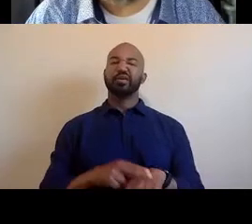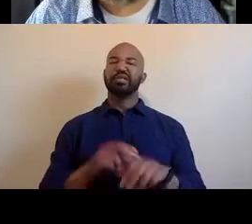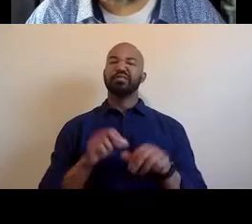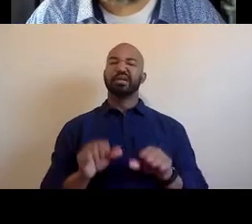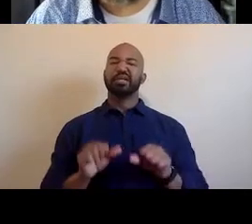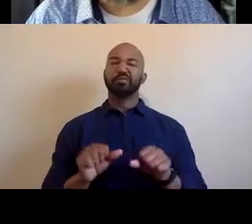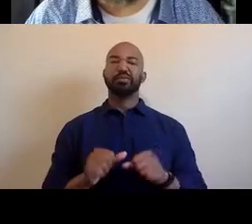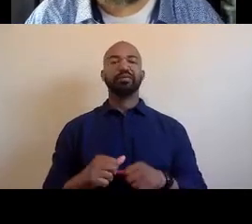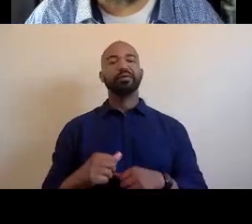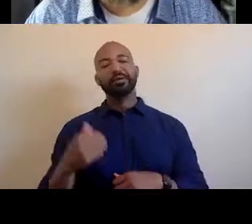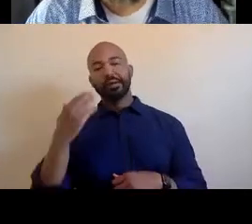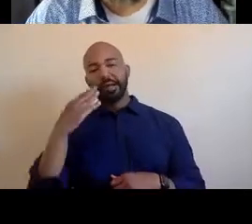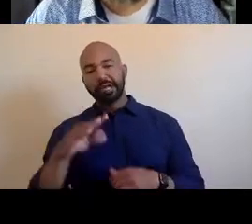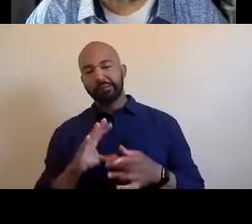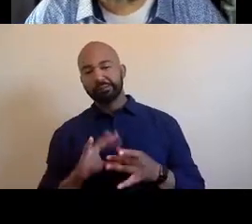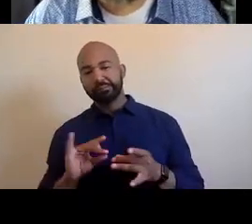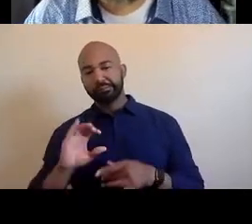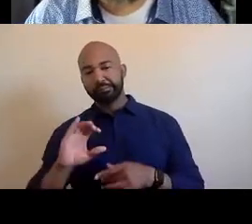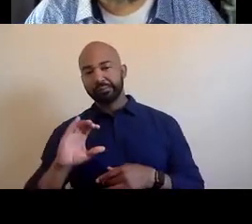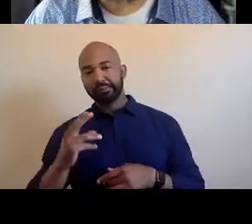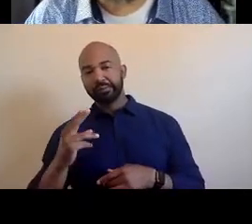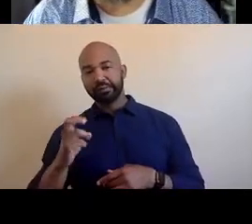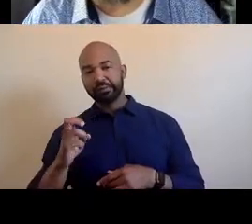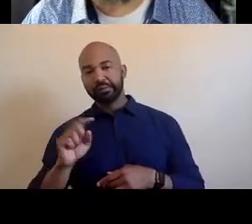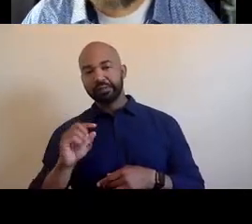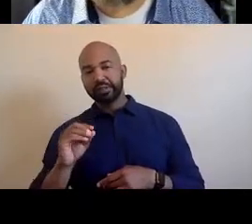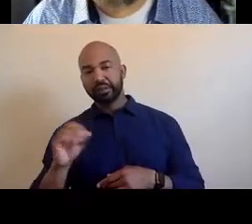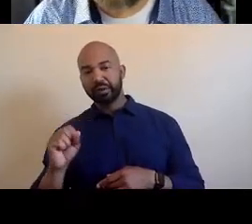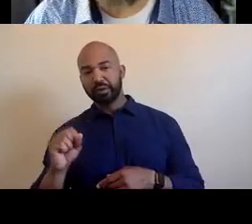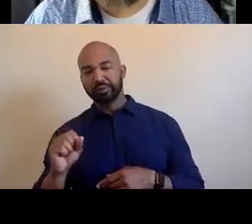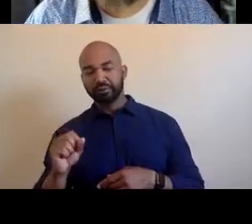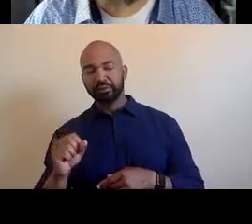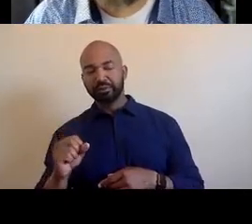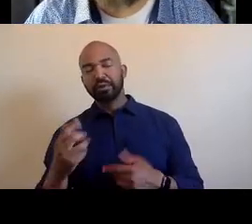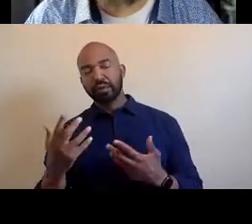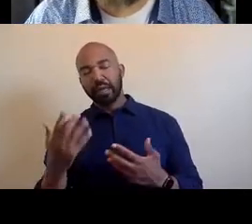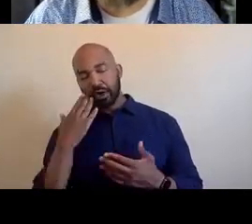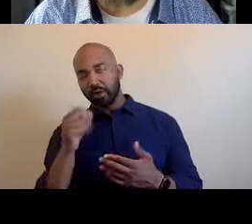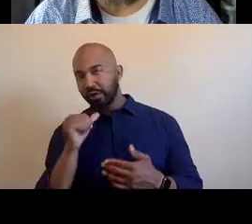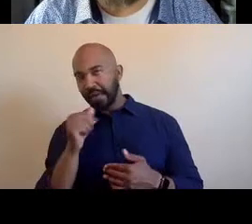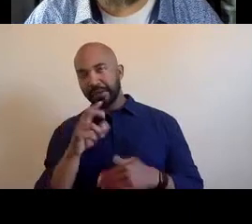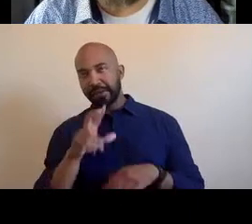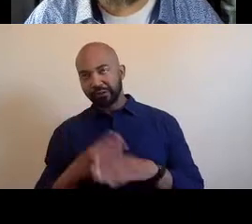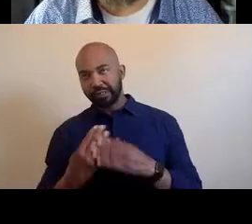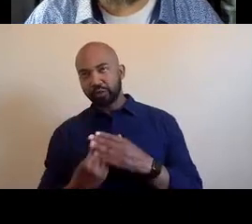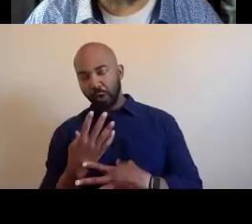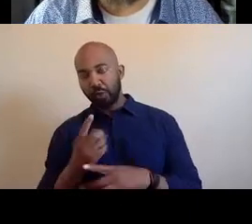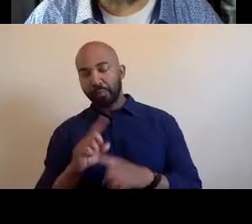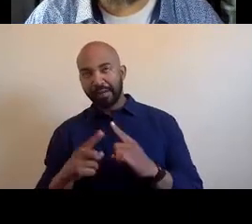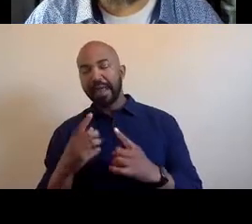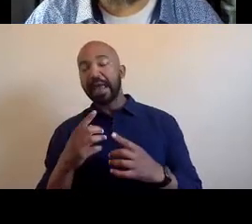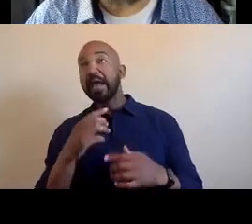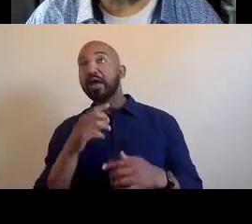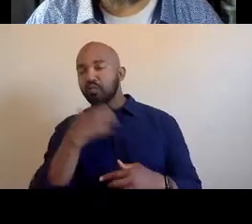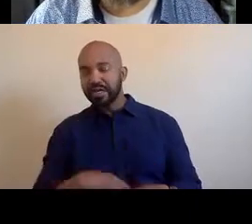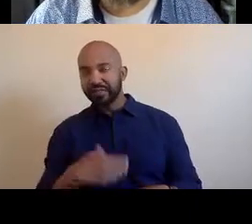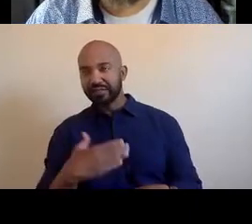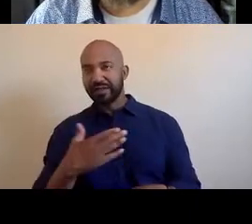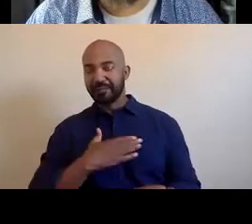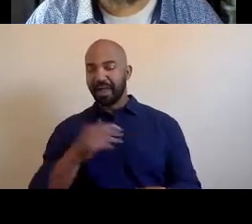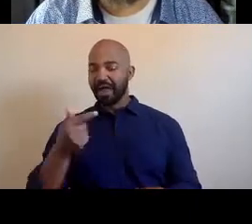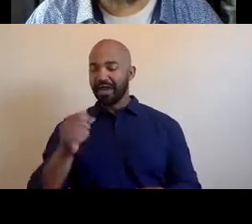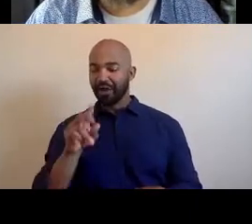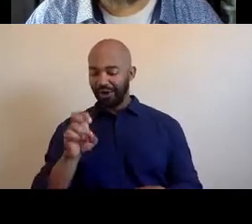Cheetos, and no, they don't naturally occur, although I would love them to be in my garden. But really the goal is to